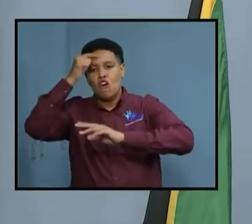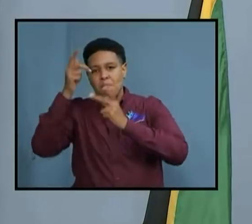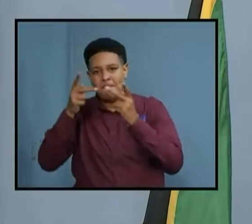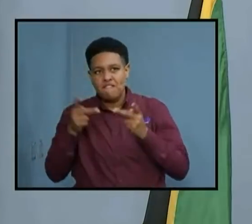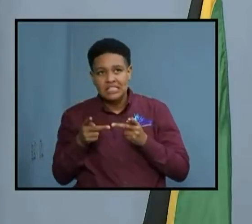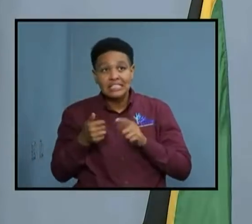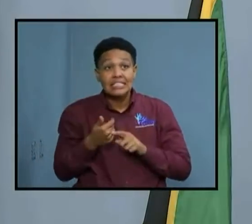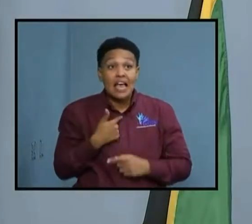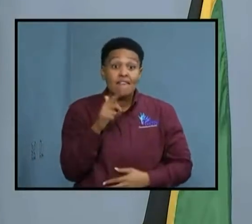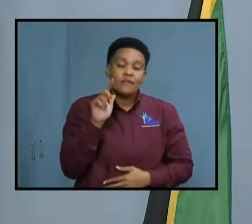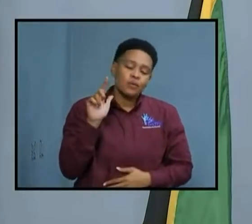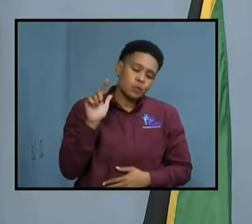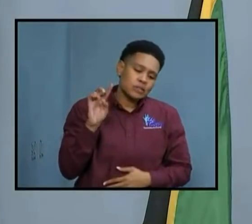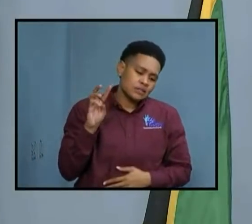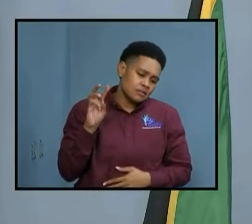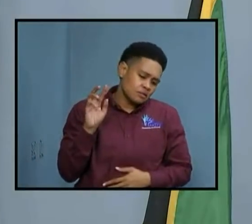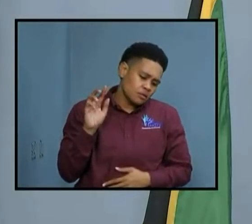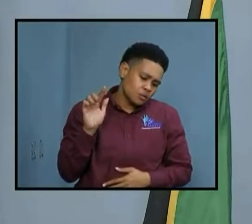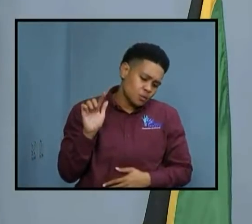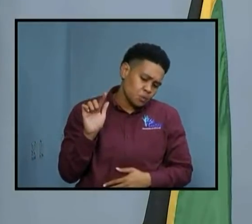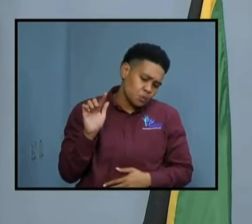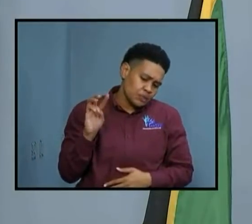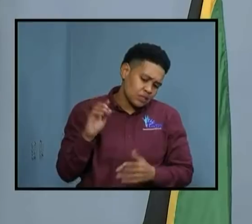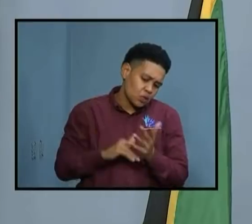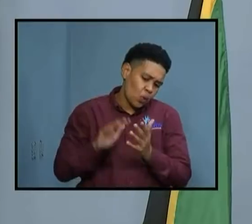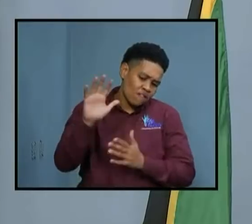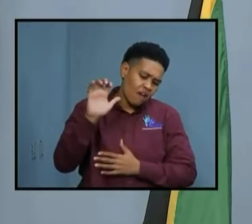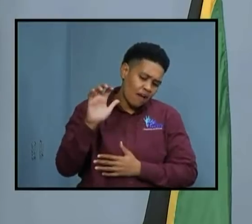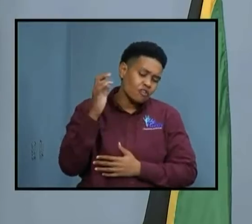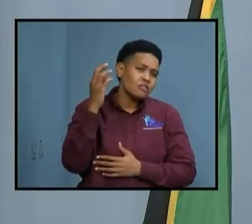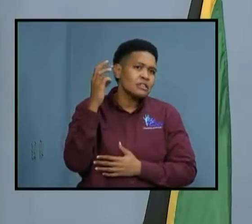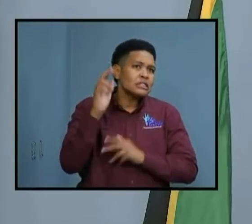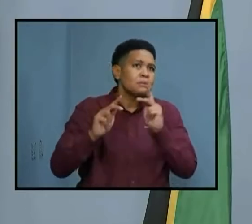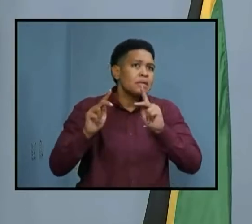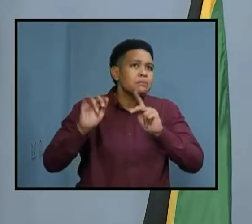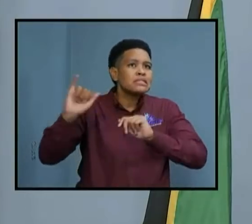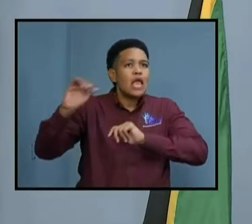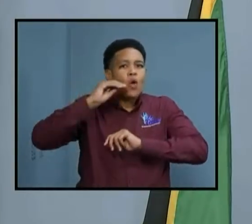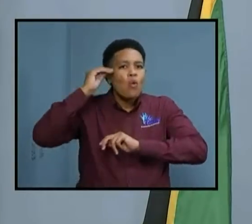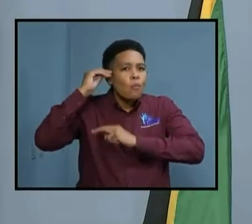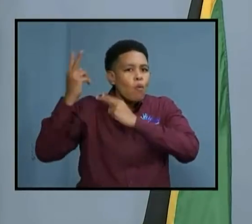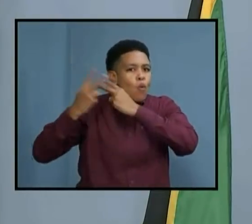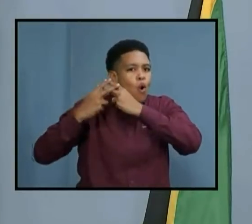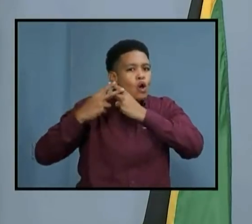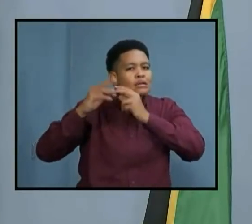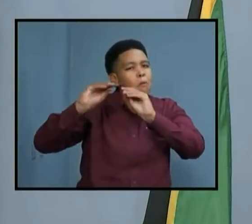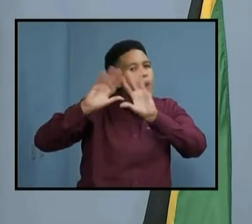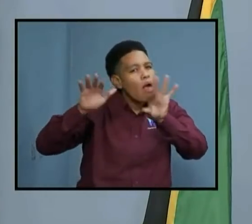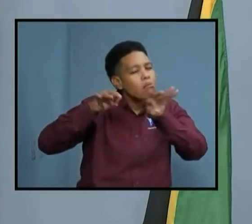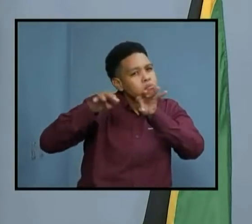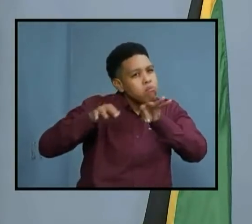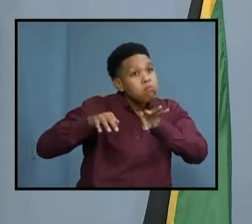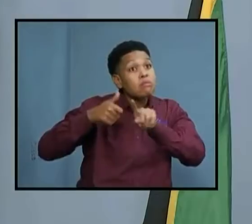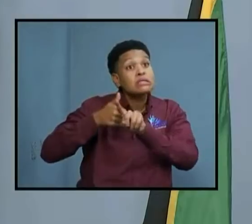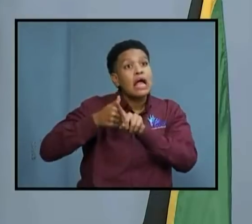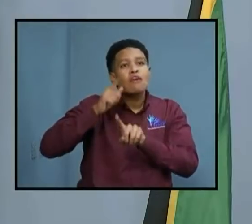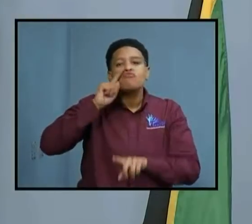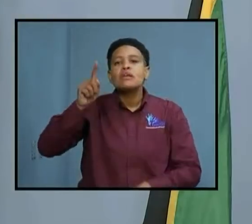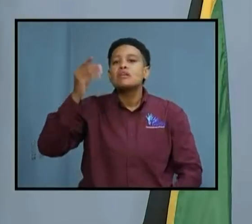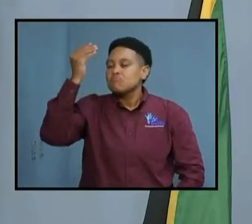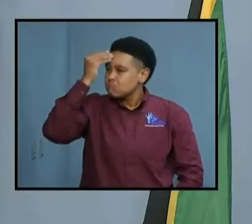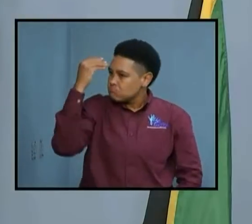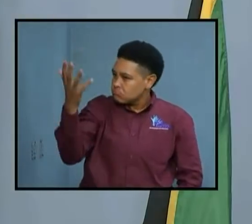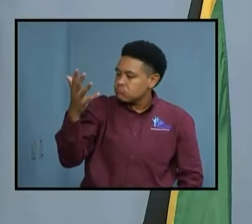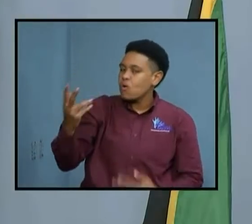26,553 persons quarantined at home. Well, I should be clear with that. They have been issued